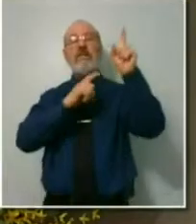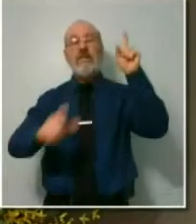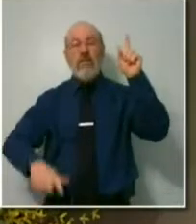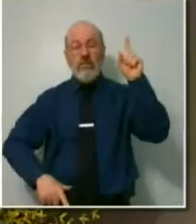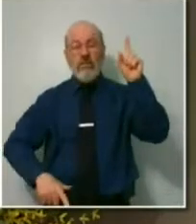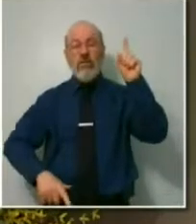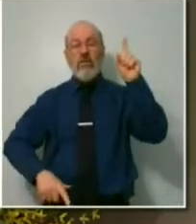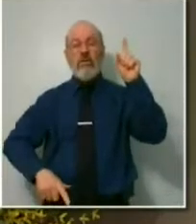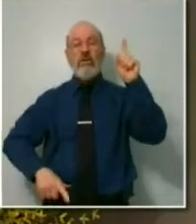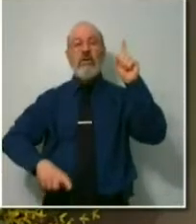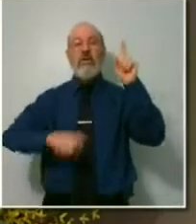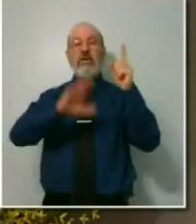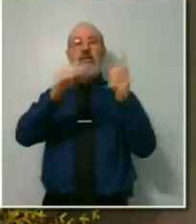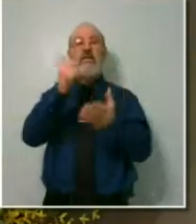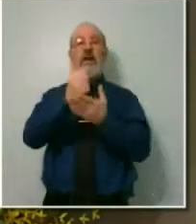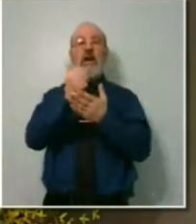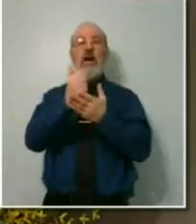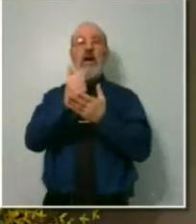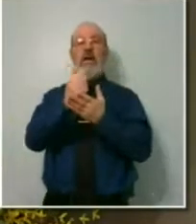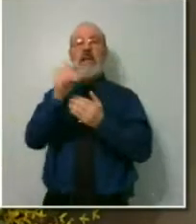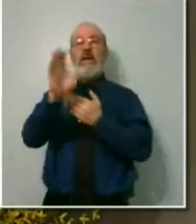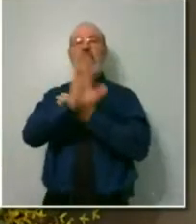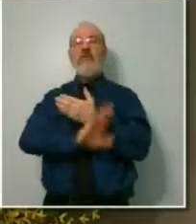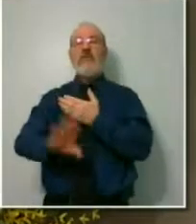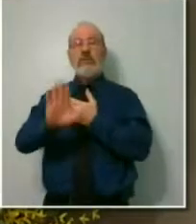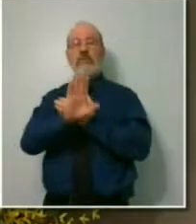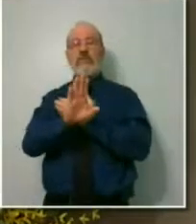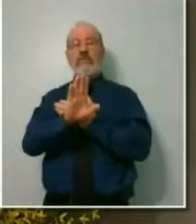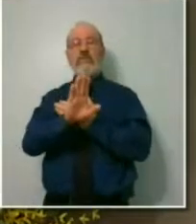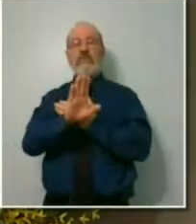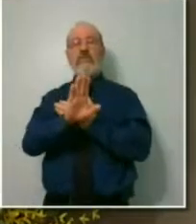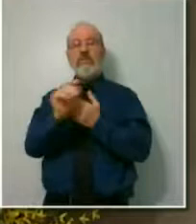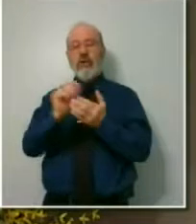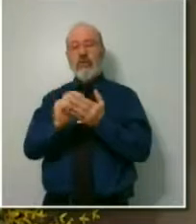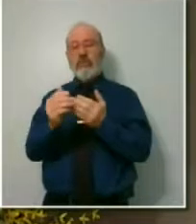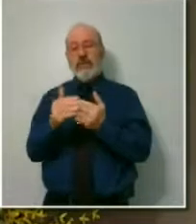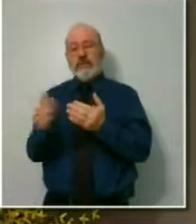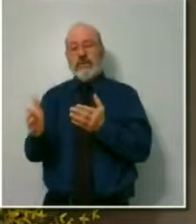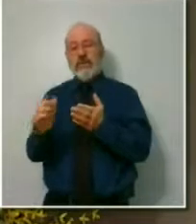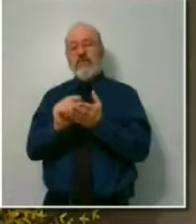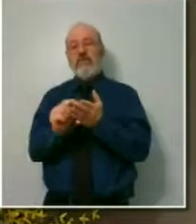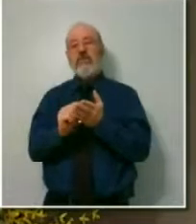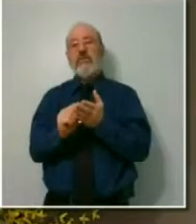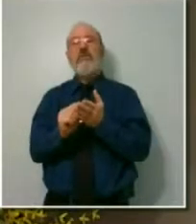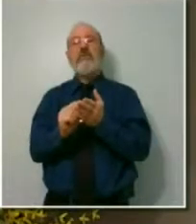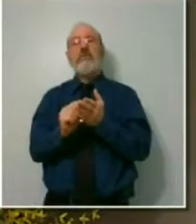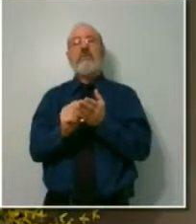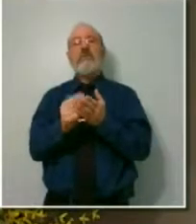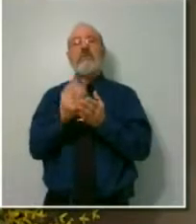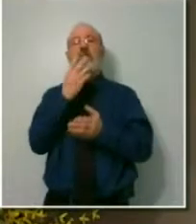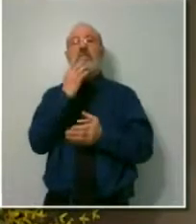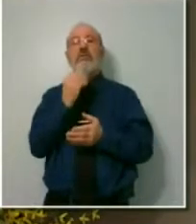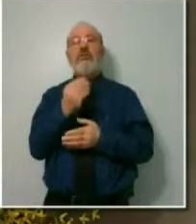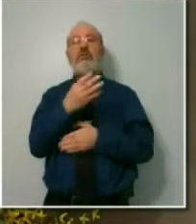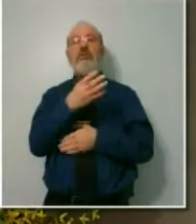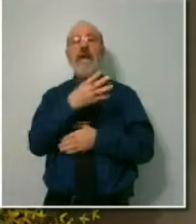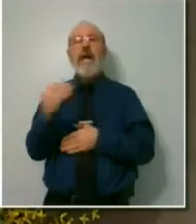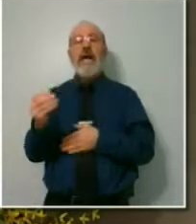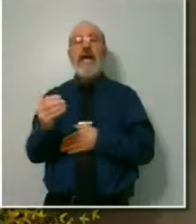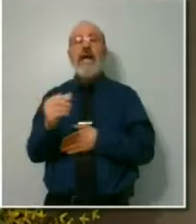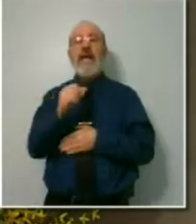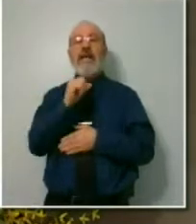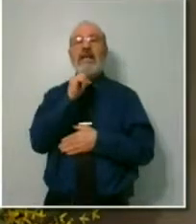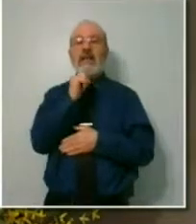their help and their shield. I wrote next to that verse, Jew and